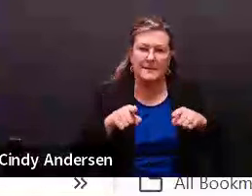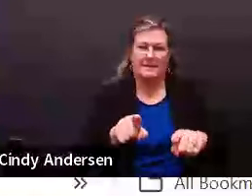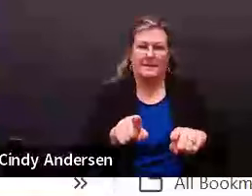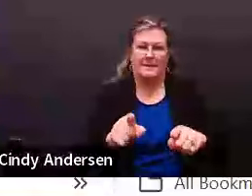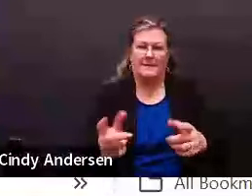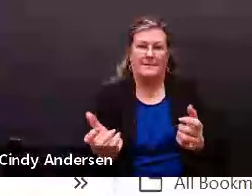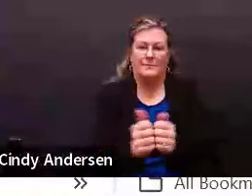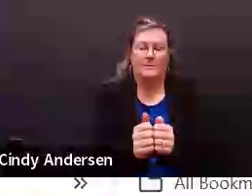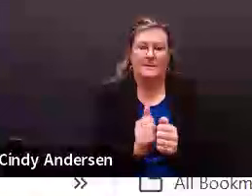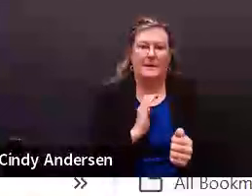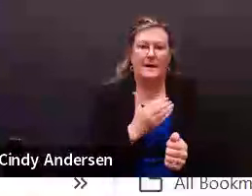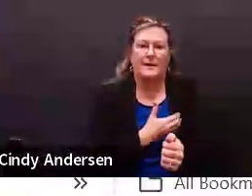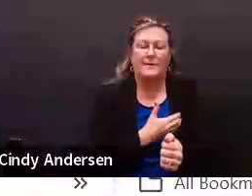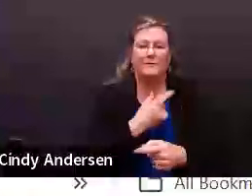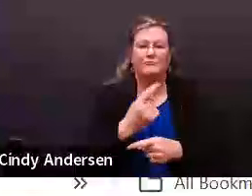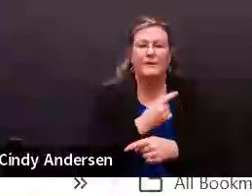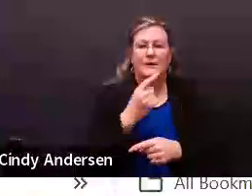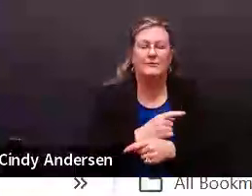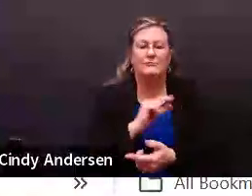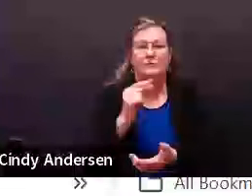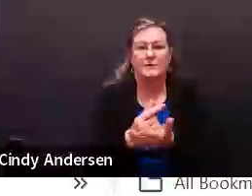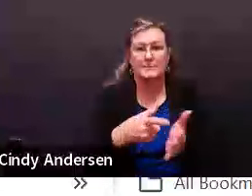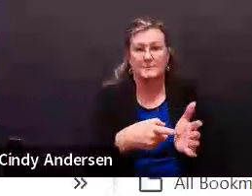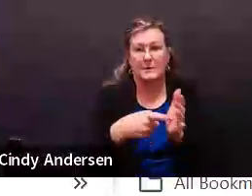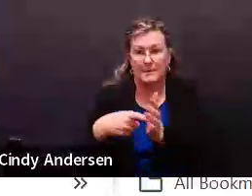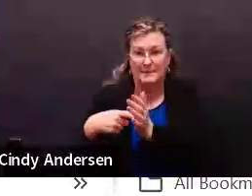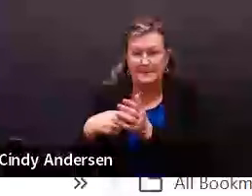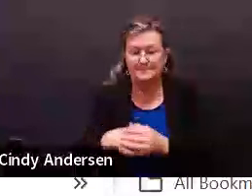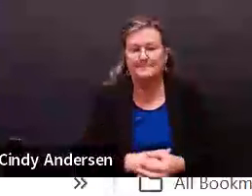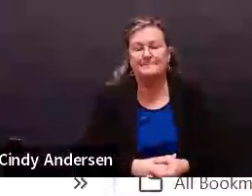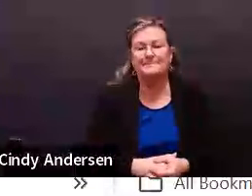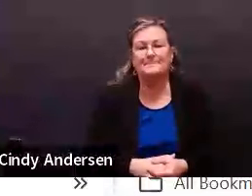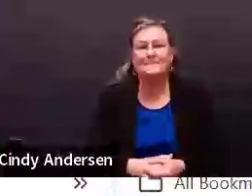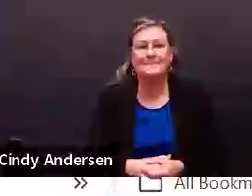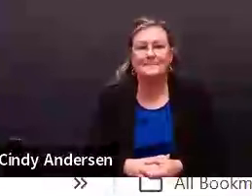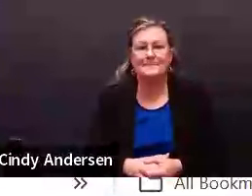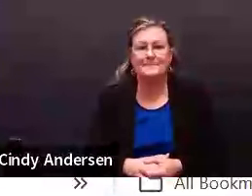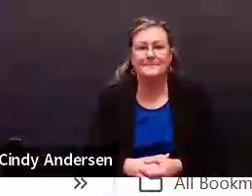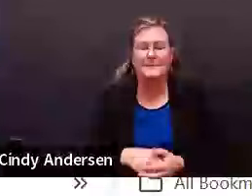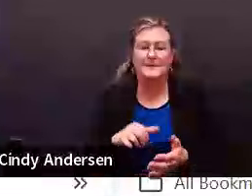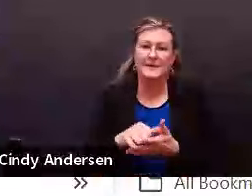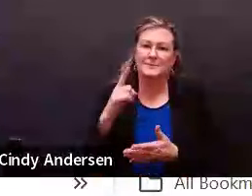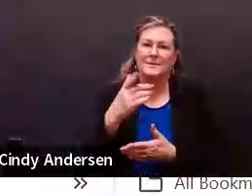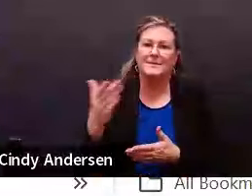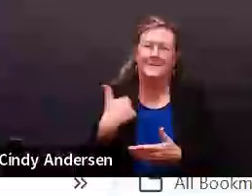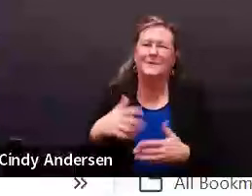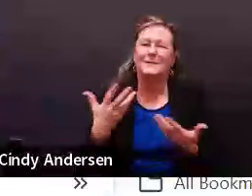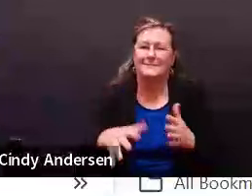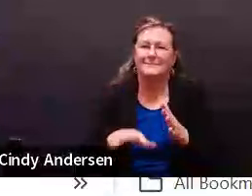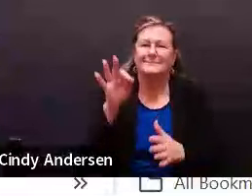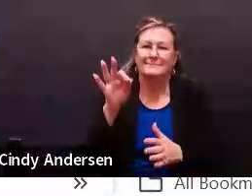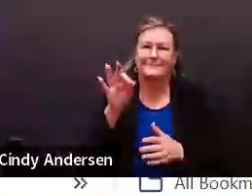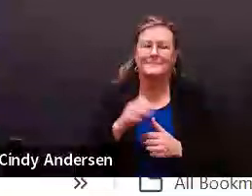with our regular graduation requirements. And so that was one thing that we had discovered